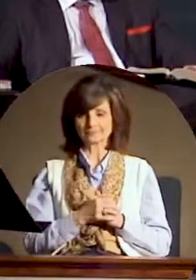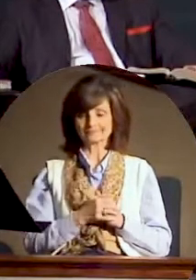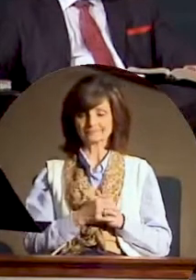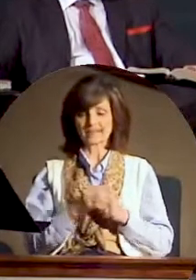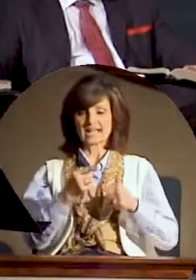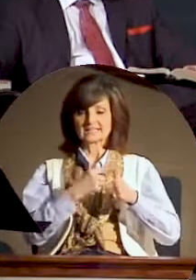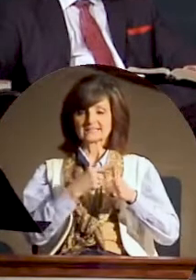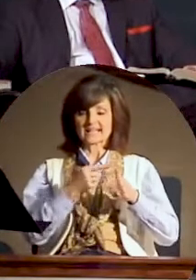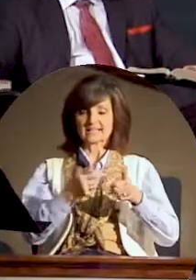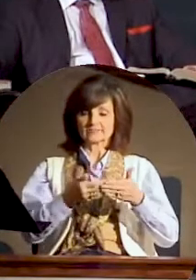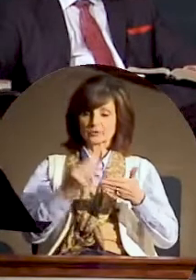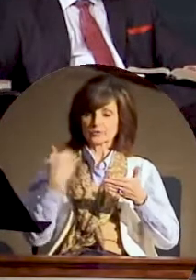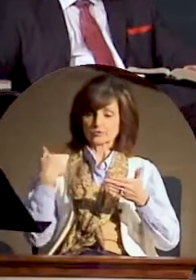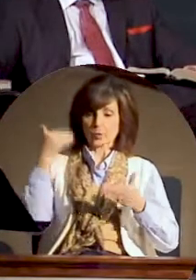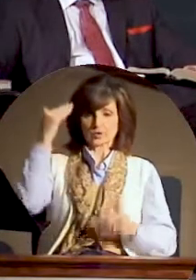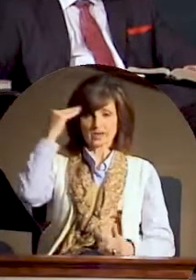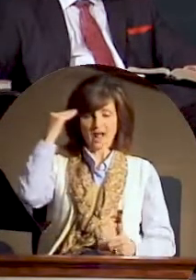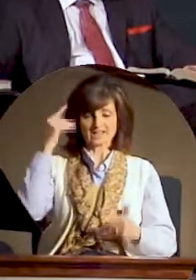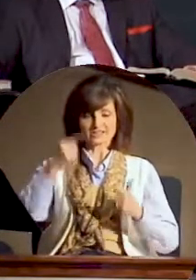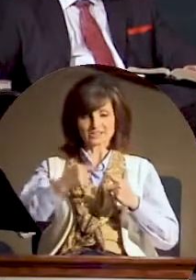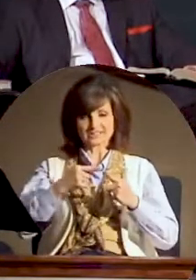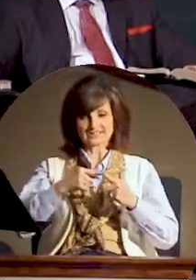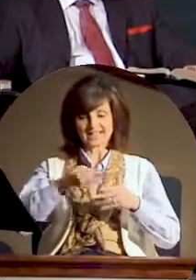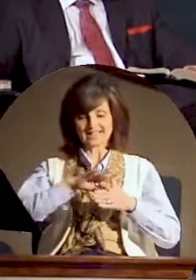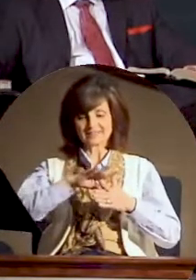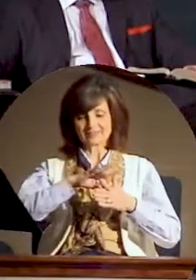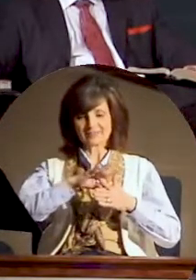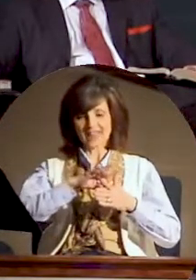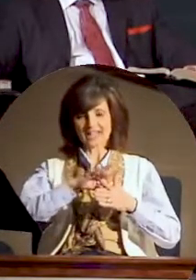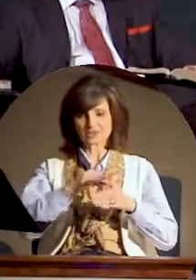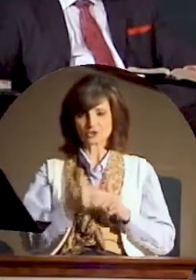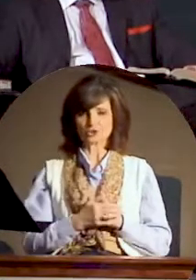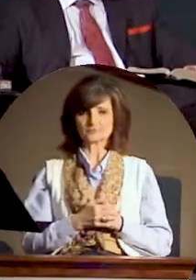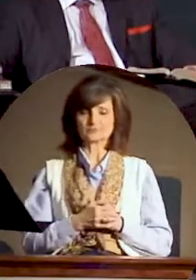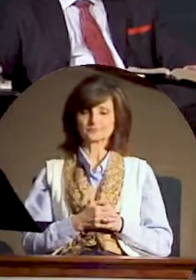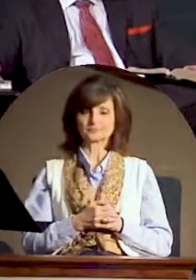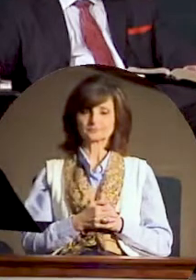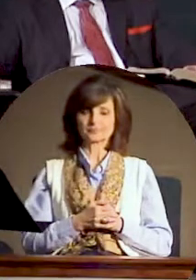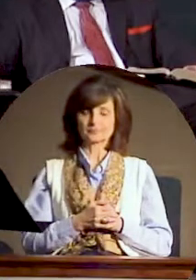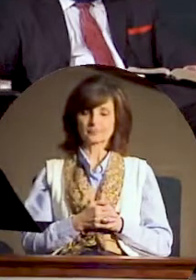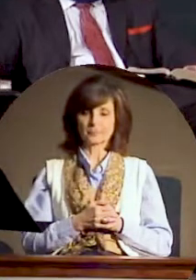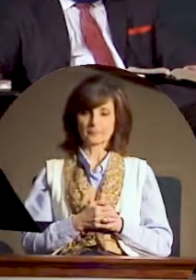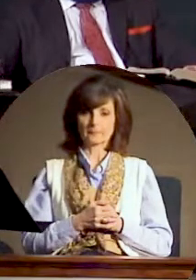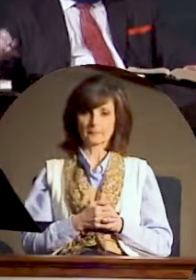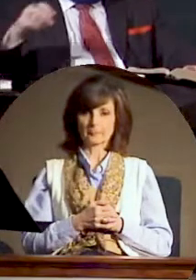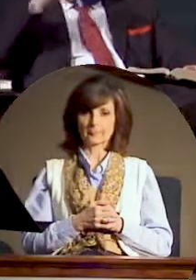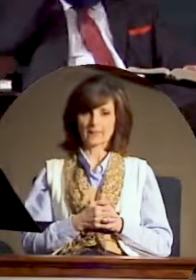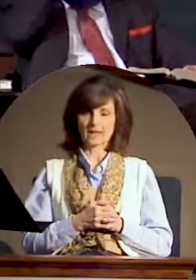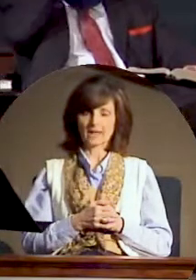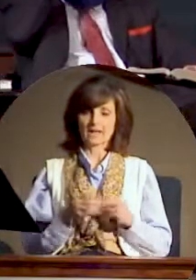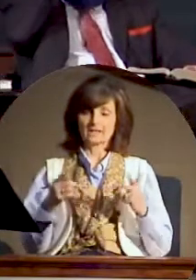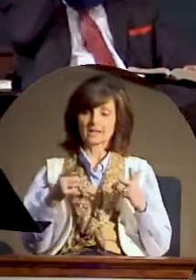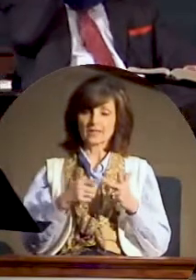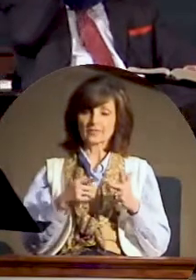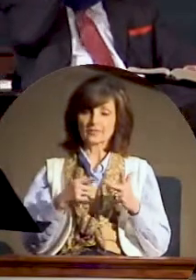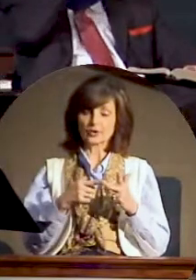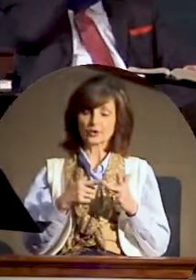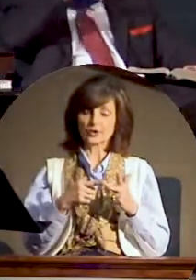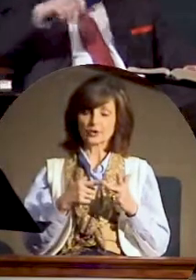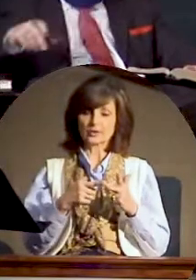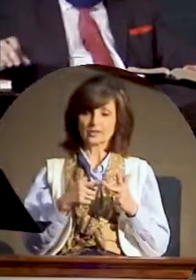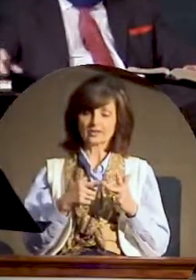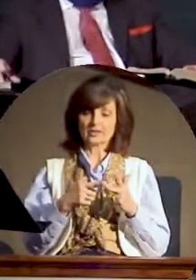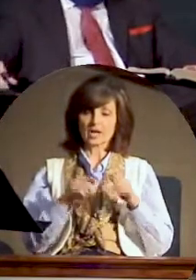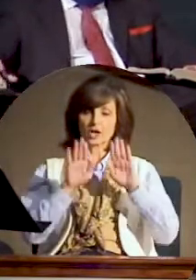word foreknowledge, and then we have the word flesh. But now there's a third great